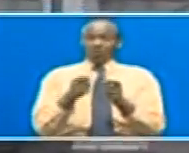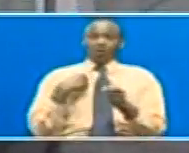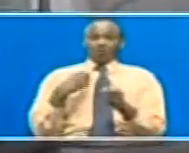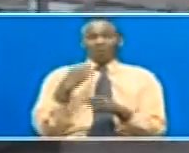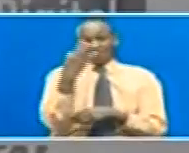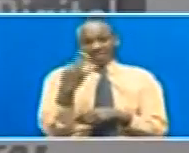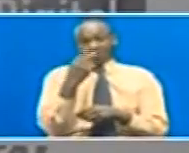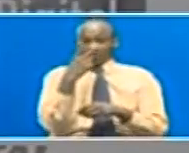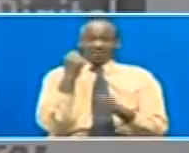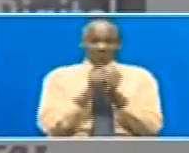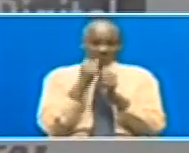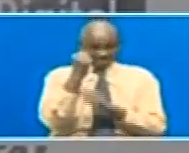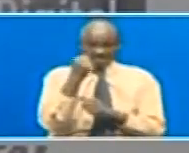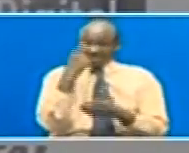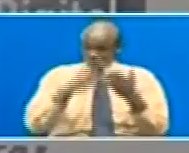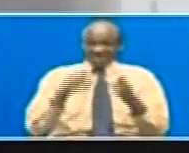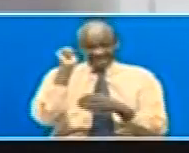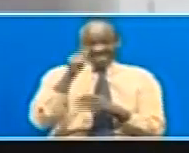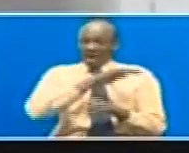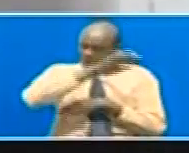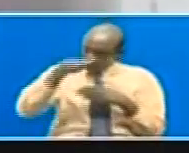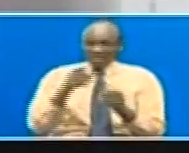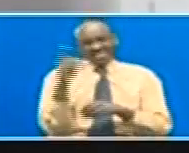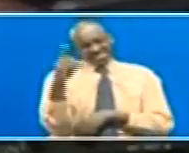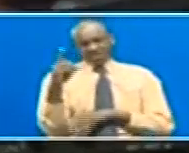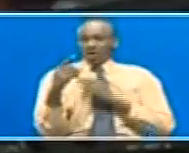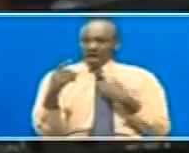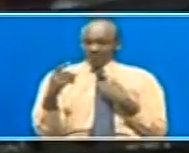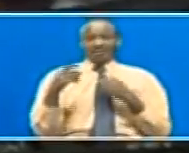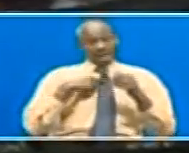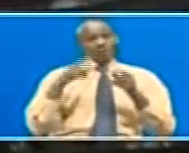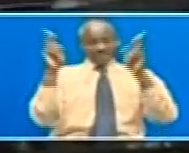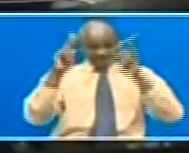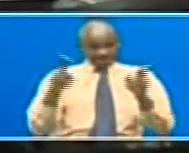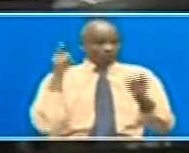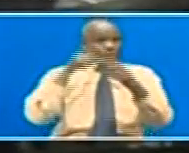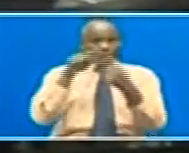30, 2015 was set to put Kenya on the digital platform ahead of the international